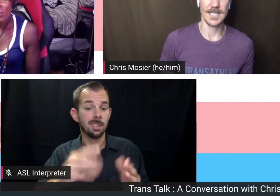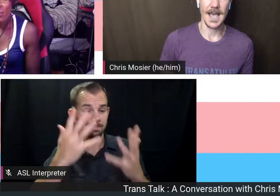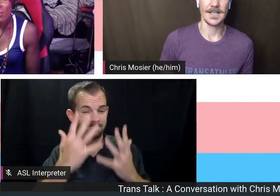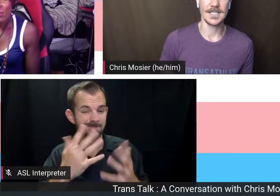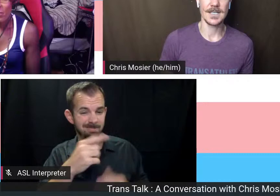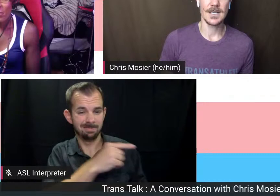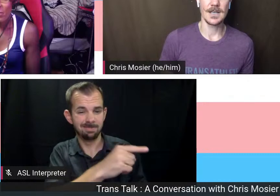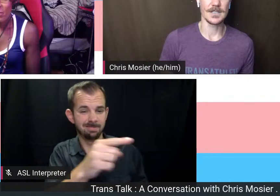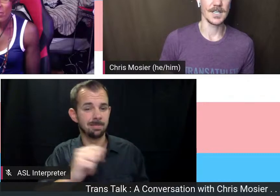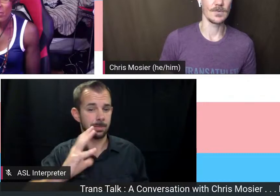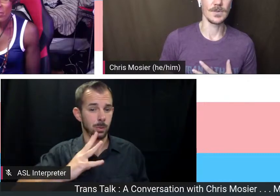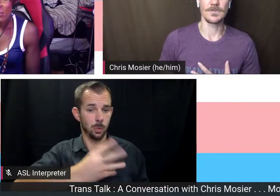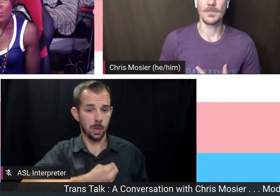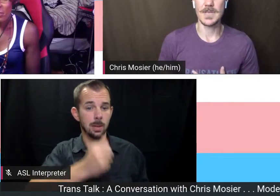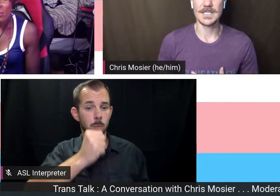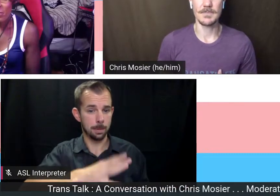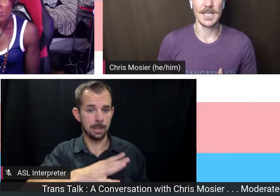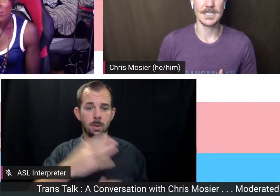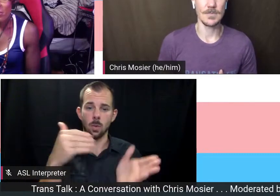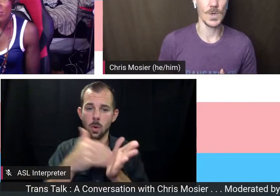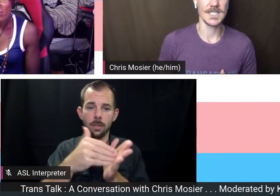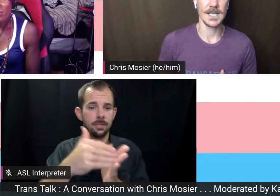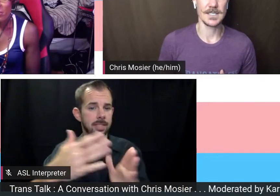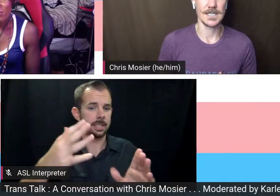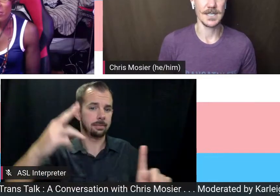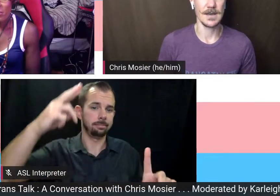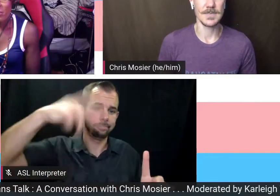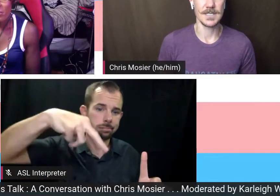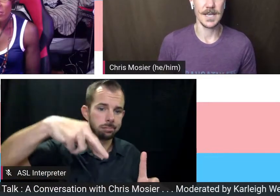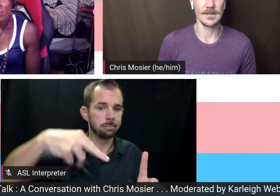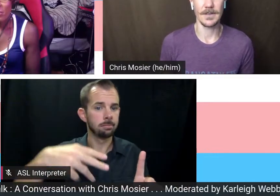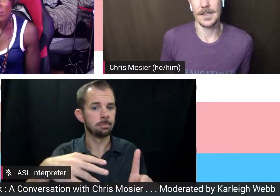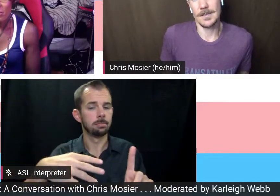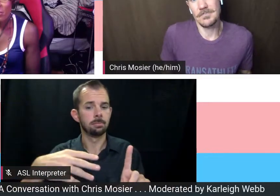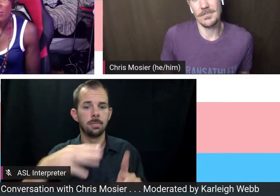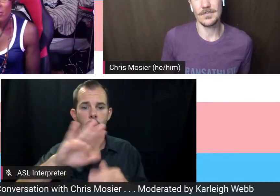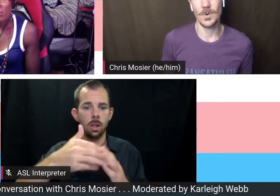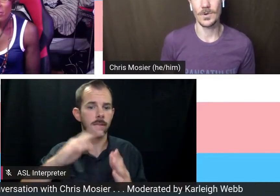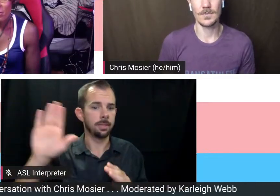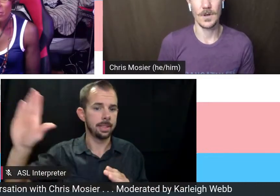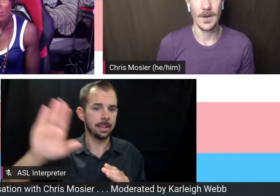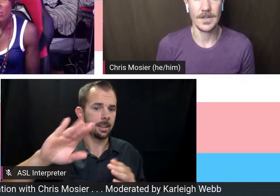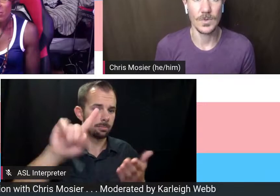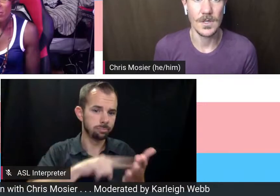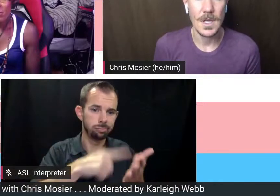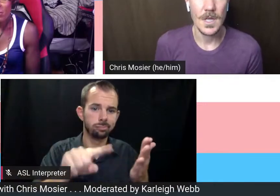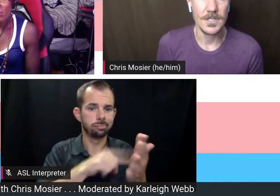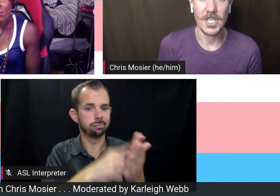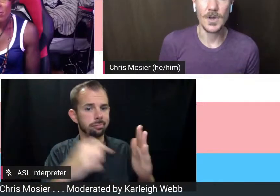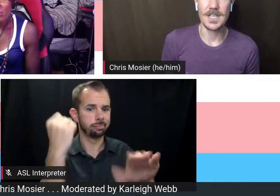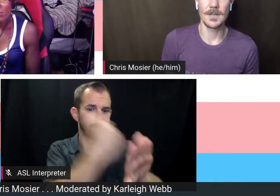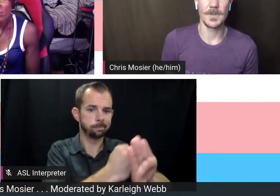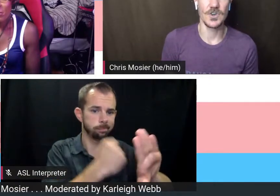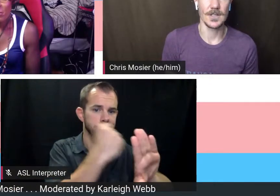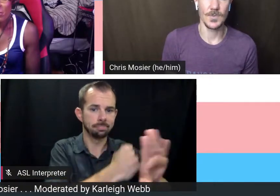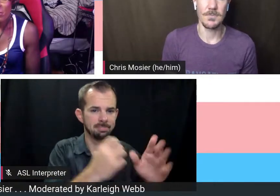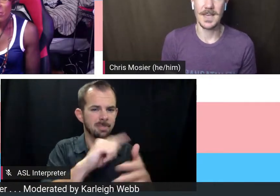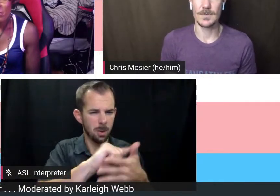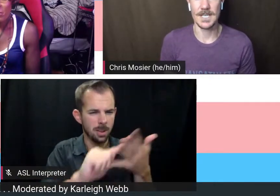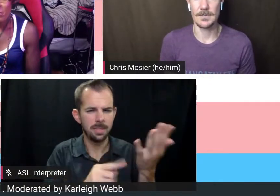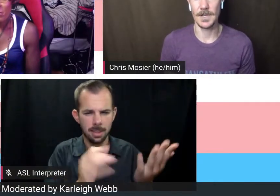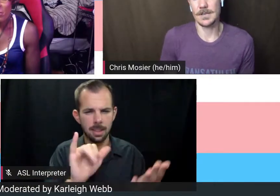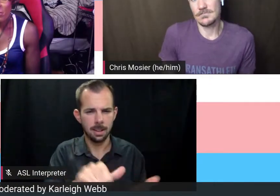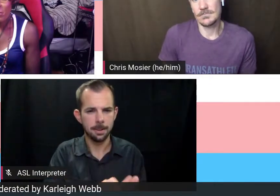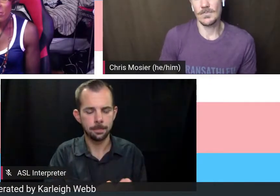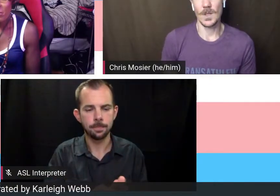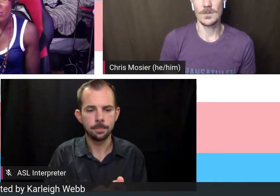those attacks. And so, for me to make Team USA 6 times is kind of like well, all right, cool. To go to the Olympic trials with men